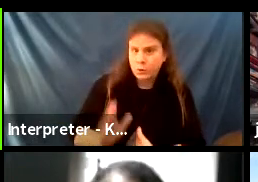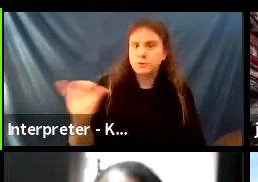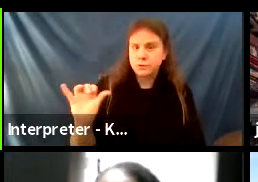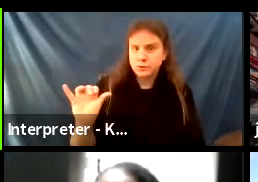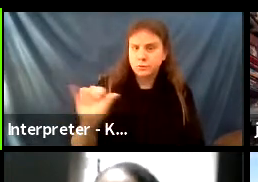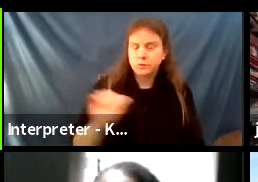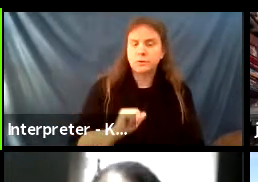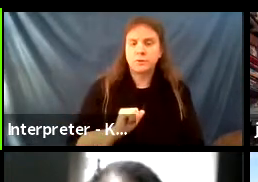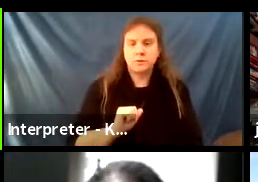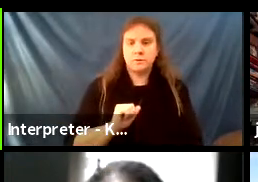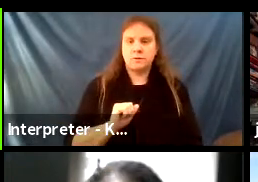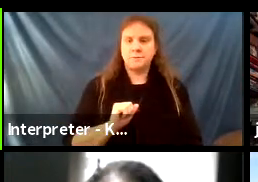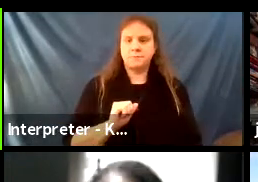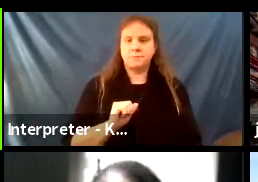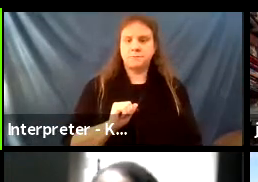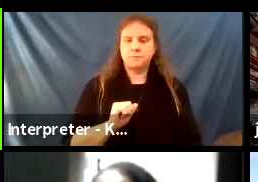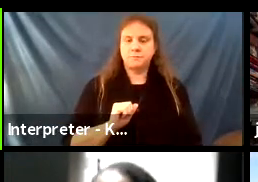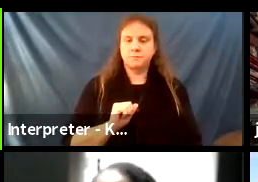The